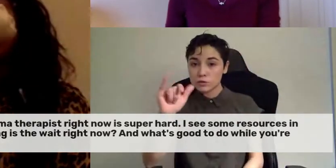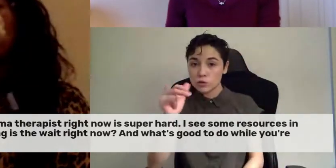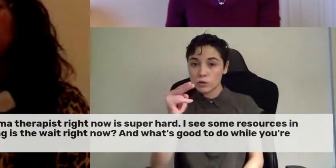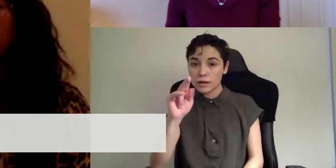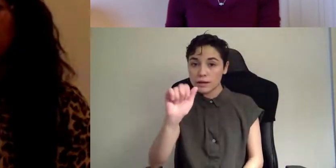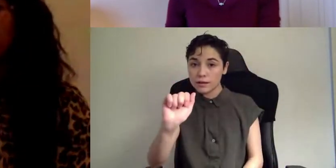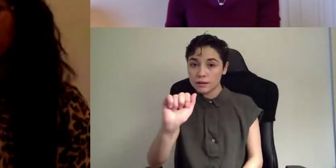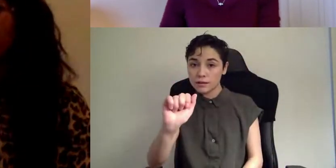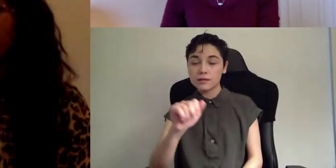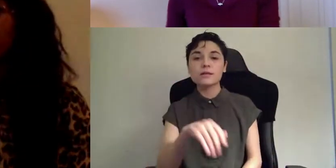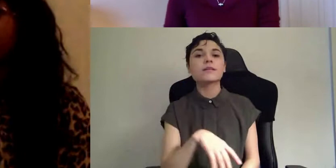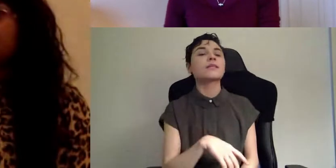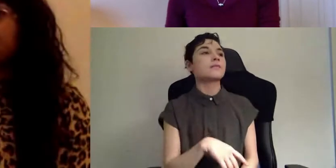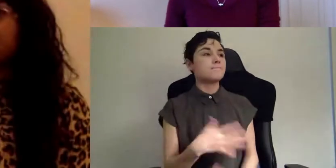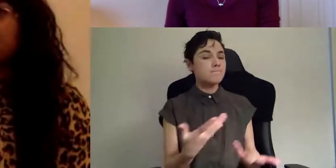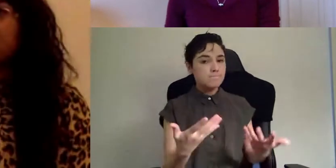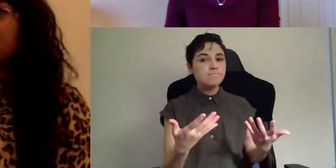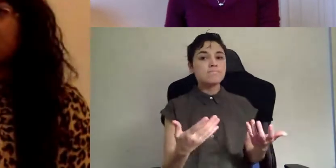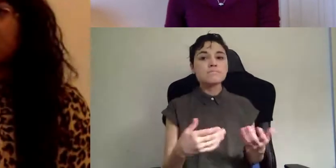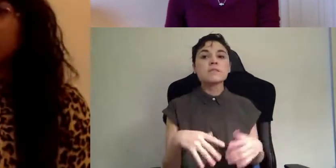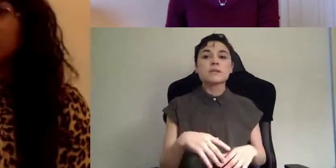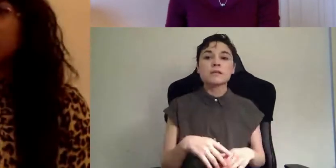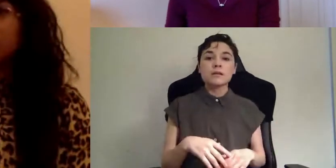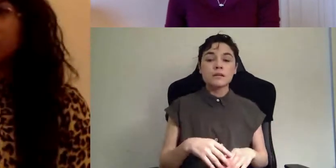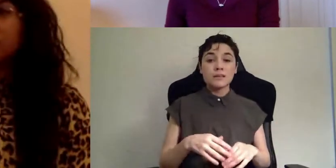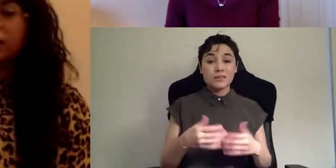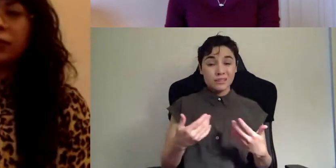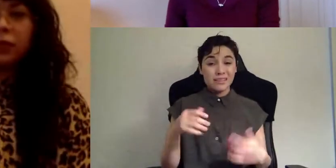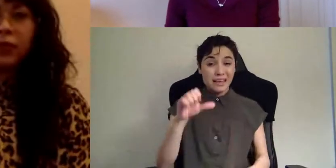there is a long wait to find a therapist for right now.